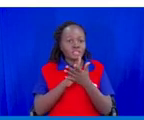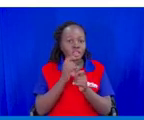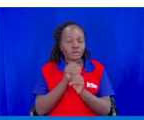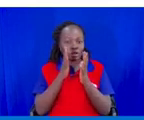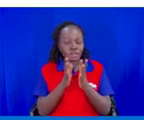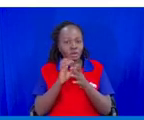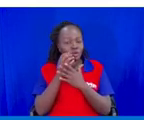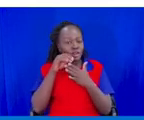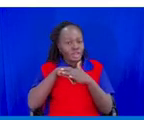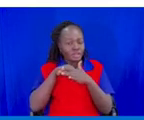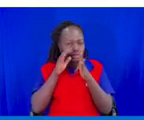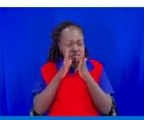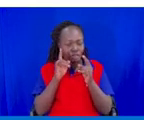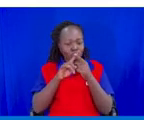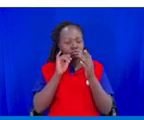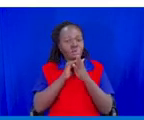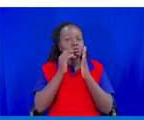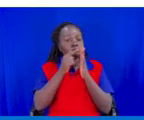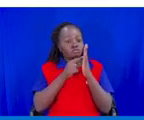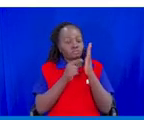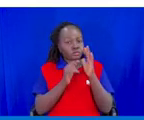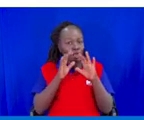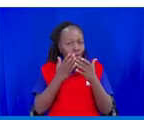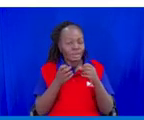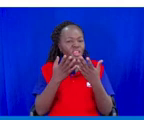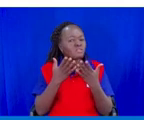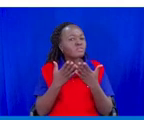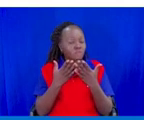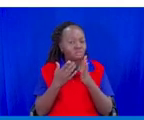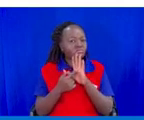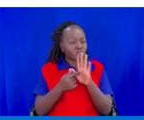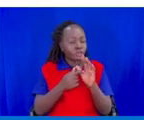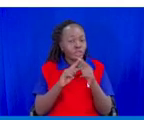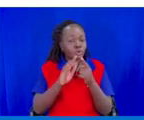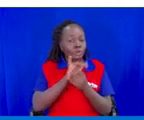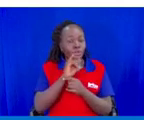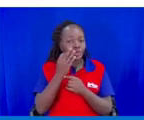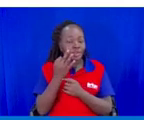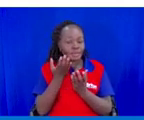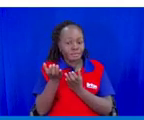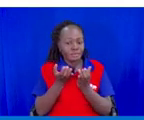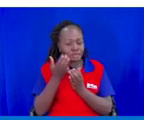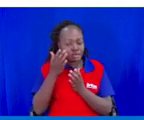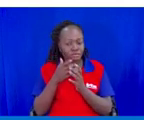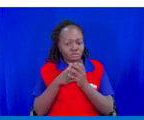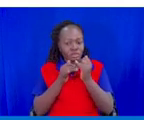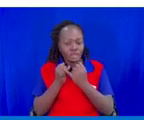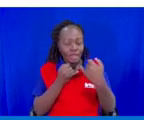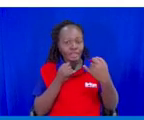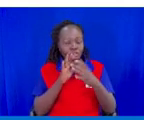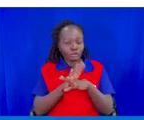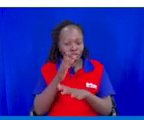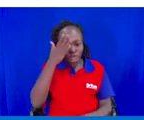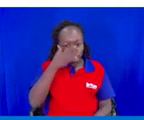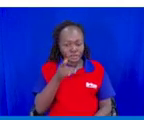an investor into that listed company, it then gives you exposure to those 3 business lines that you can see there on the screen.